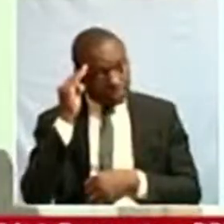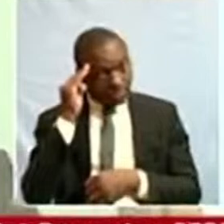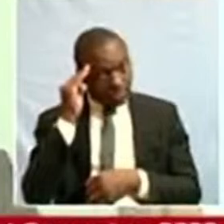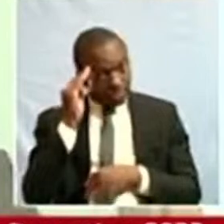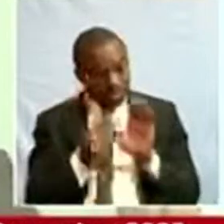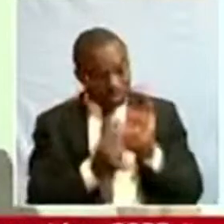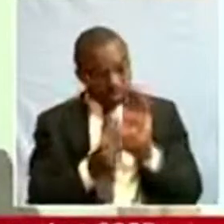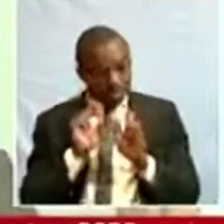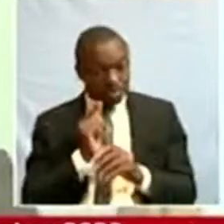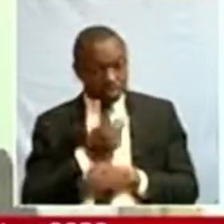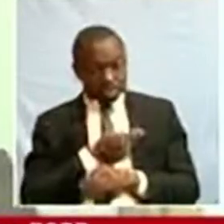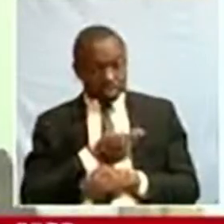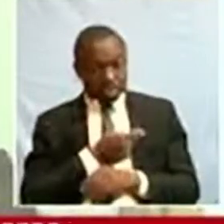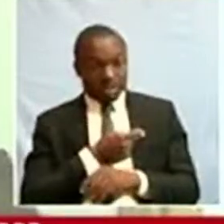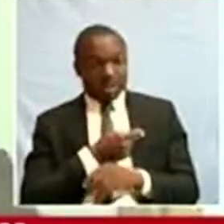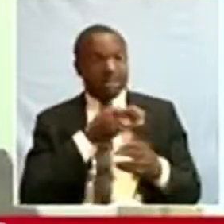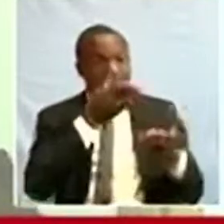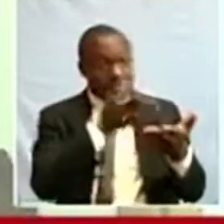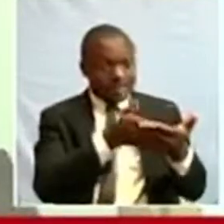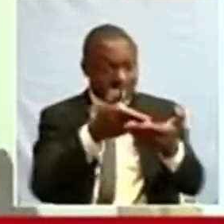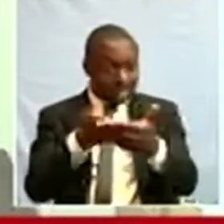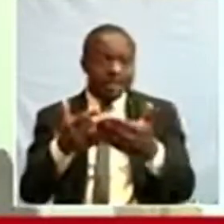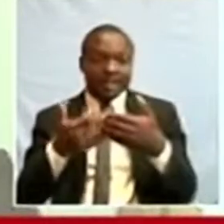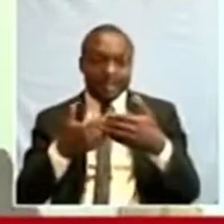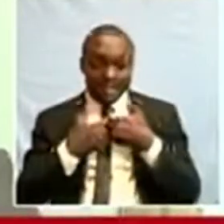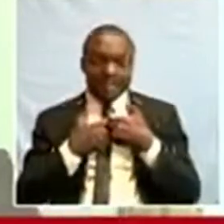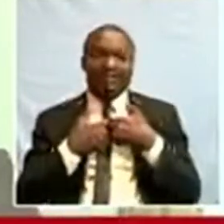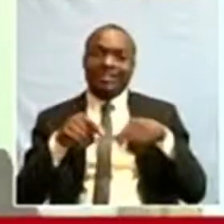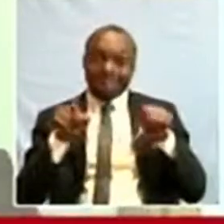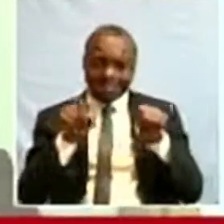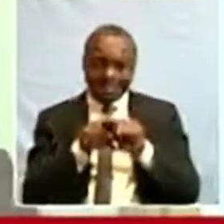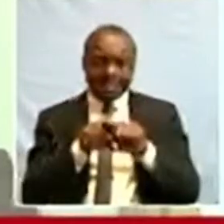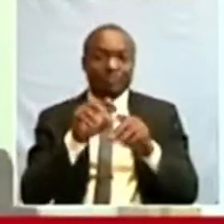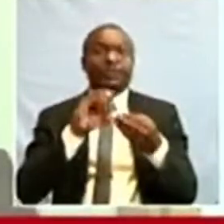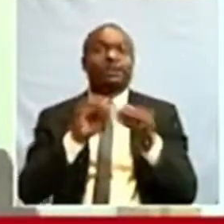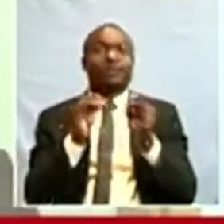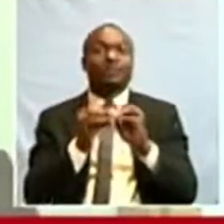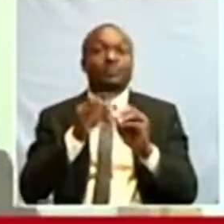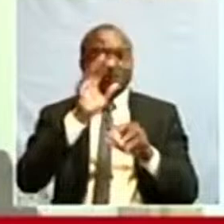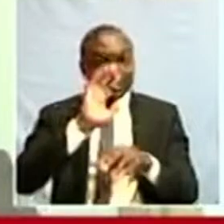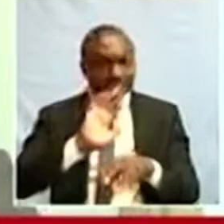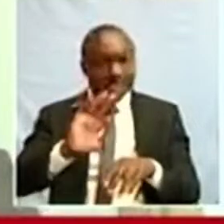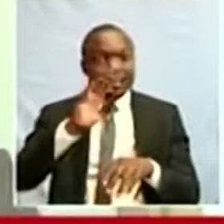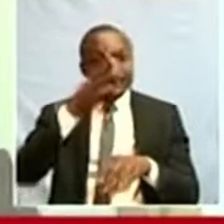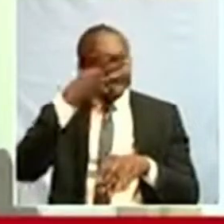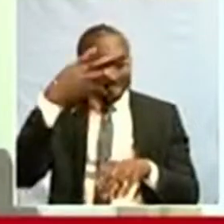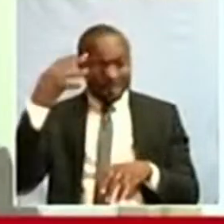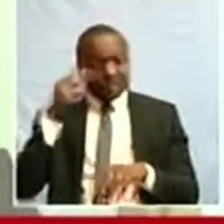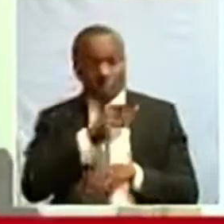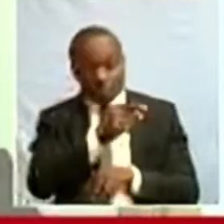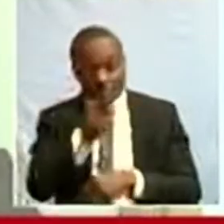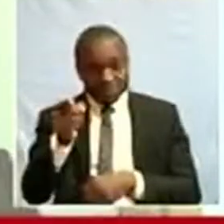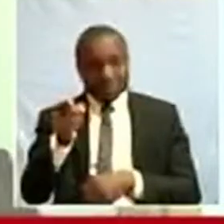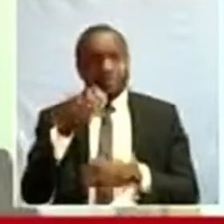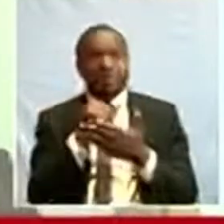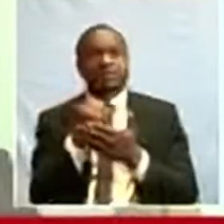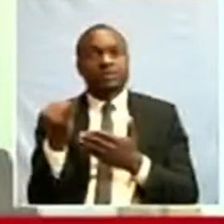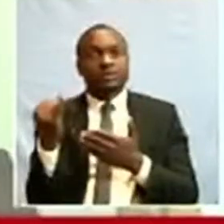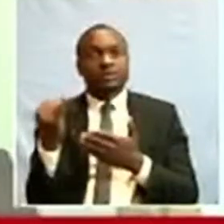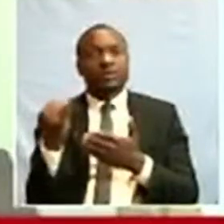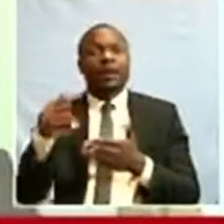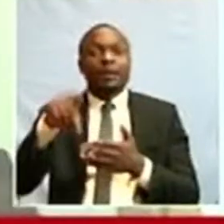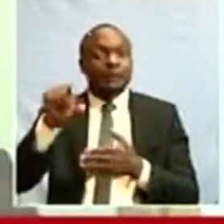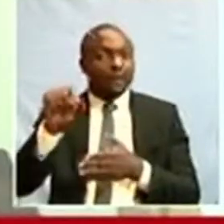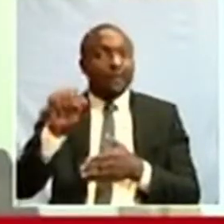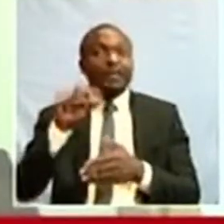will show us that both genuinely have the same number for their NRCs. So for those ones are the issues that PS has